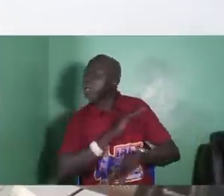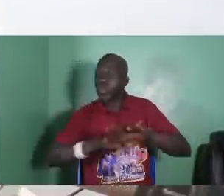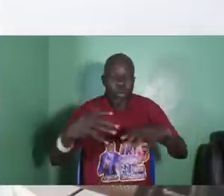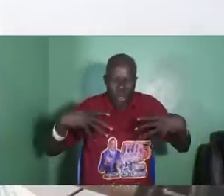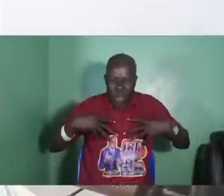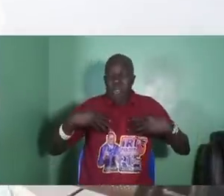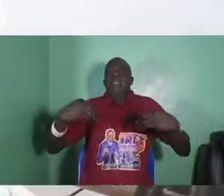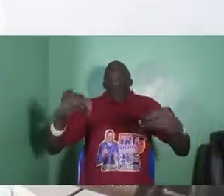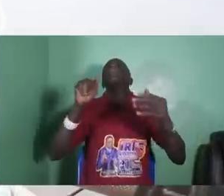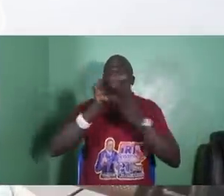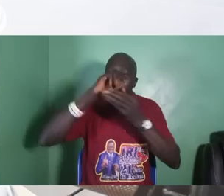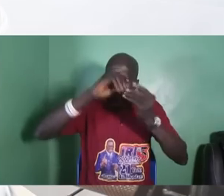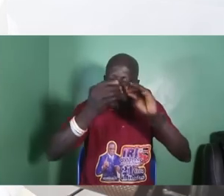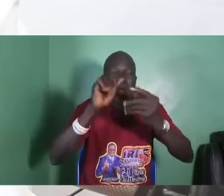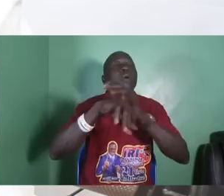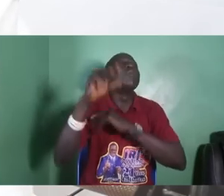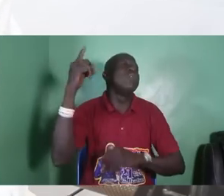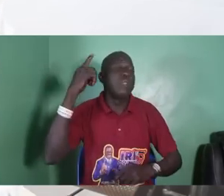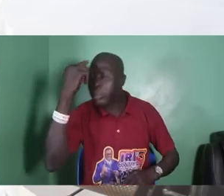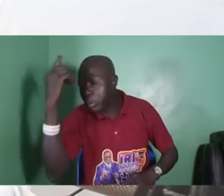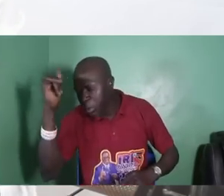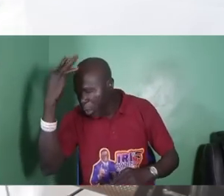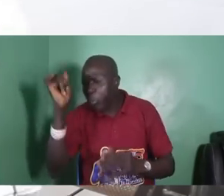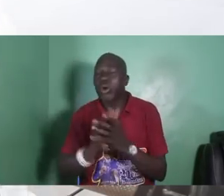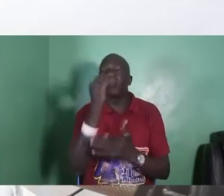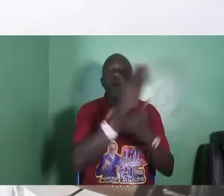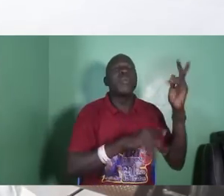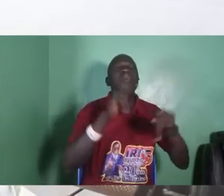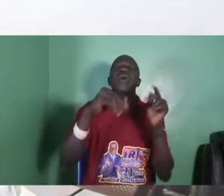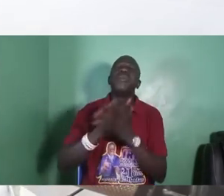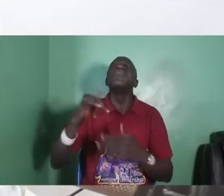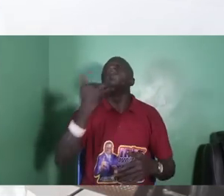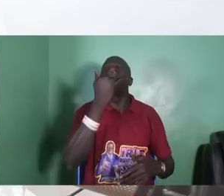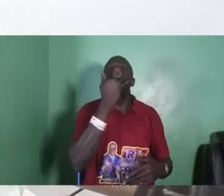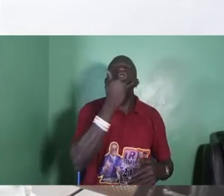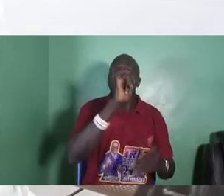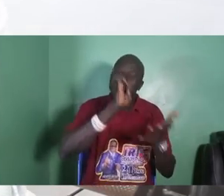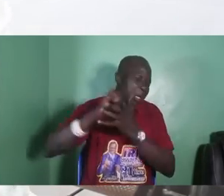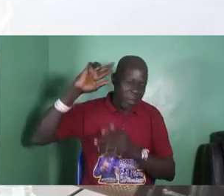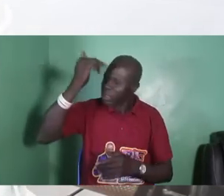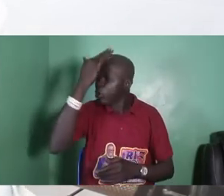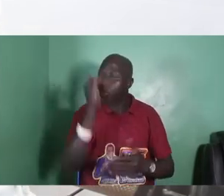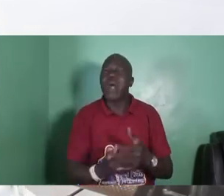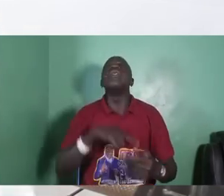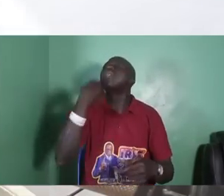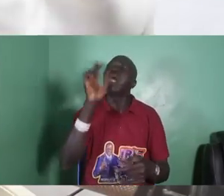interest in two man. They say they don't have interest in interpretation of dreams. Tori, I want to tweet to go because of the people that are in place.